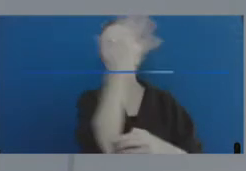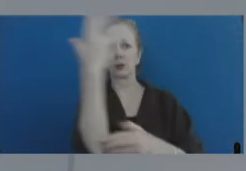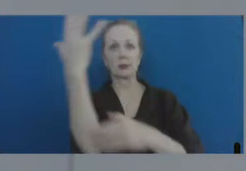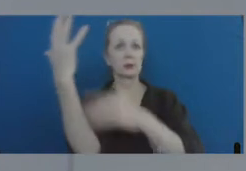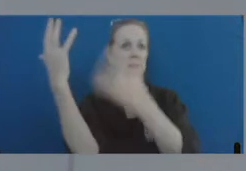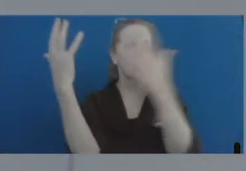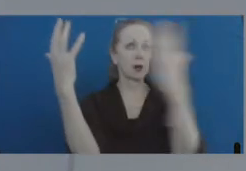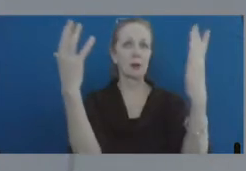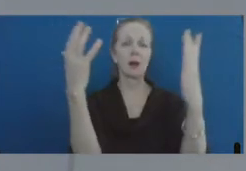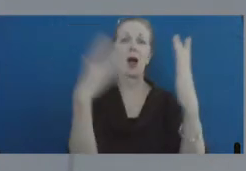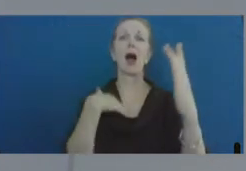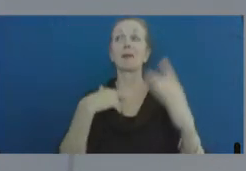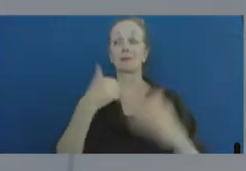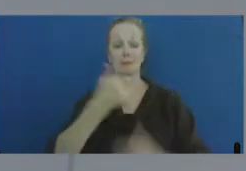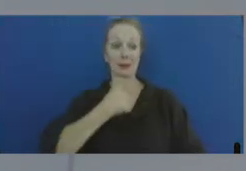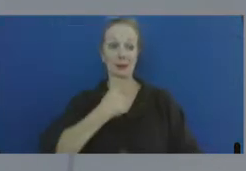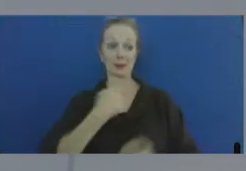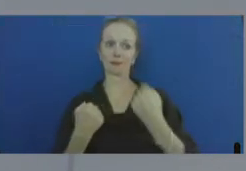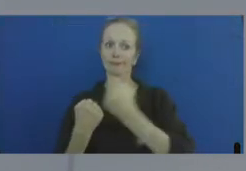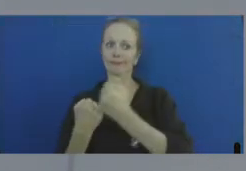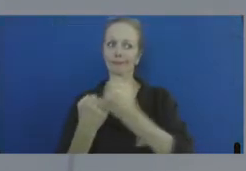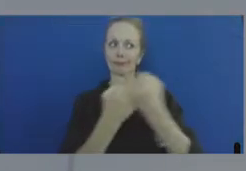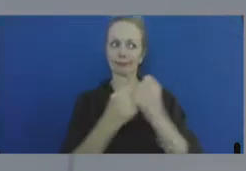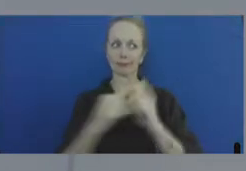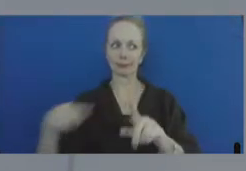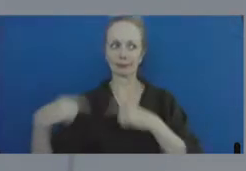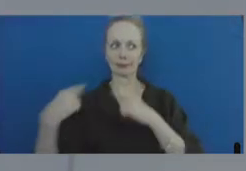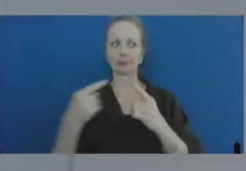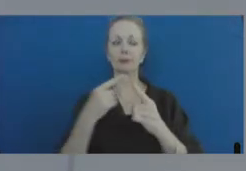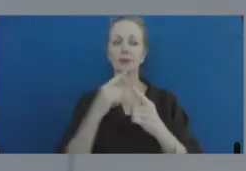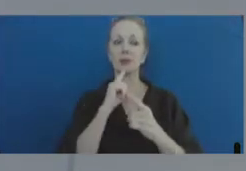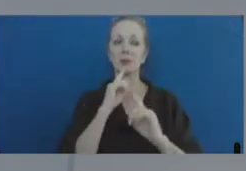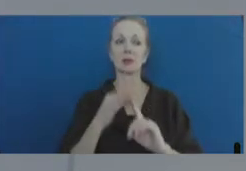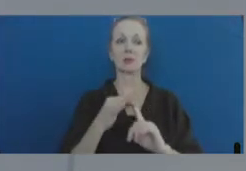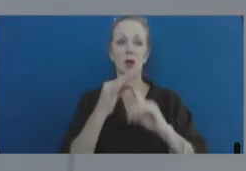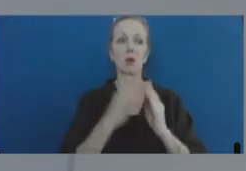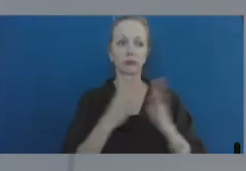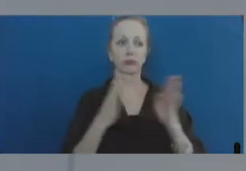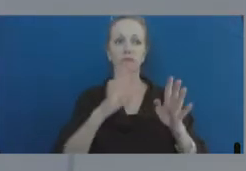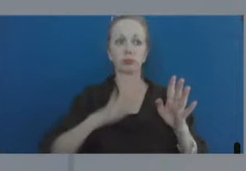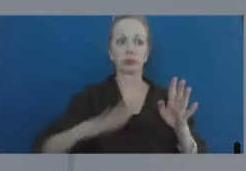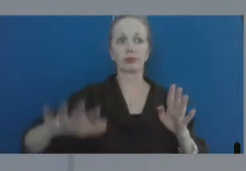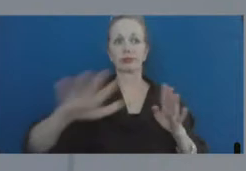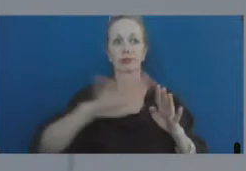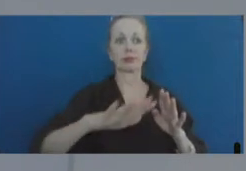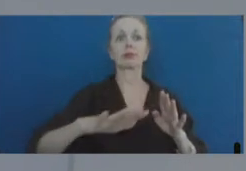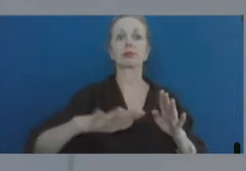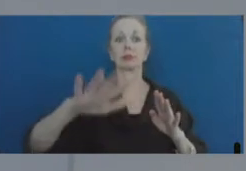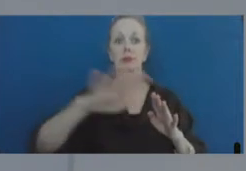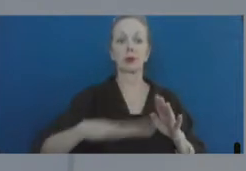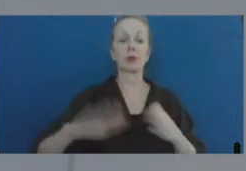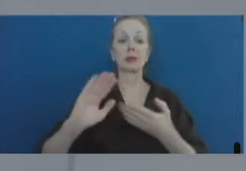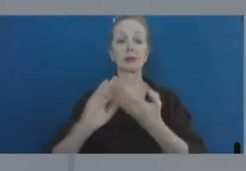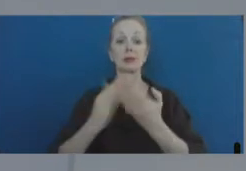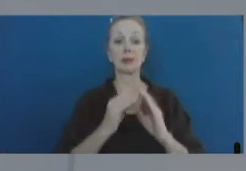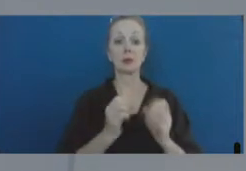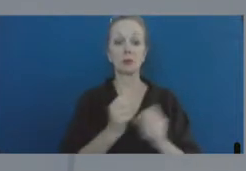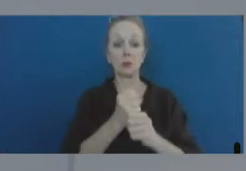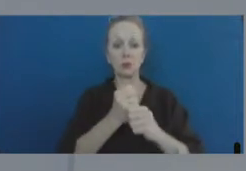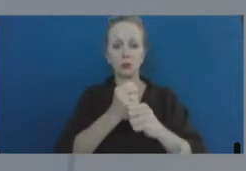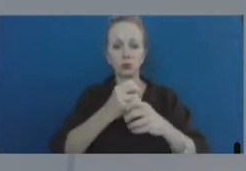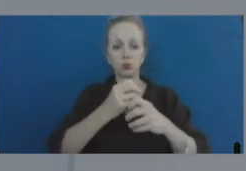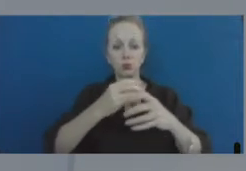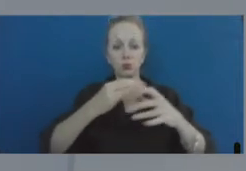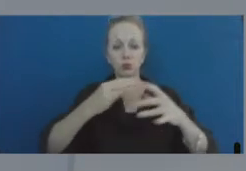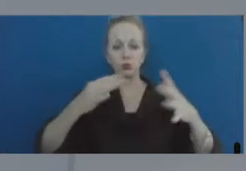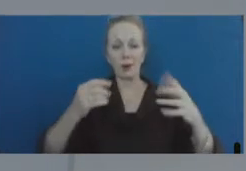been advocating for it for a while, especially our open space. As our city grows at such a fast pace, open